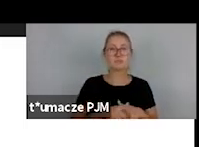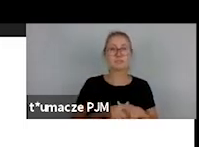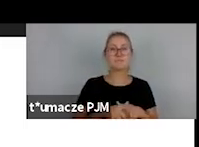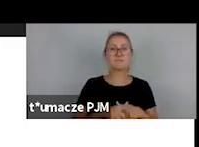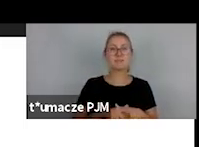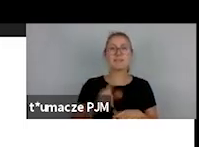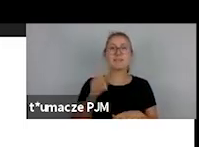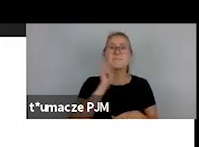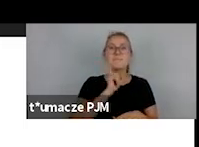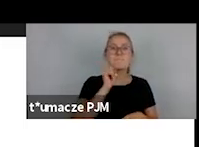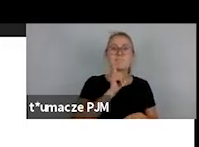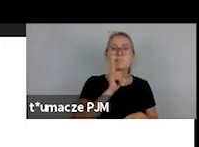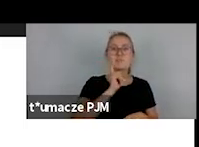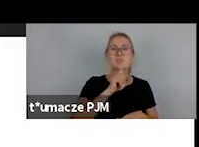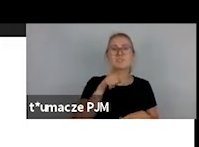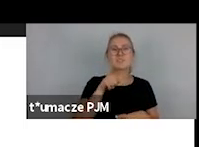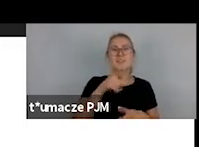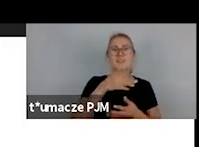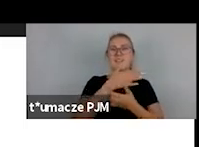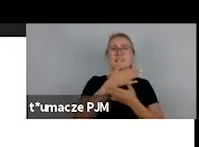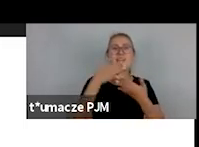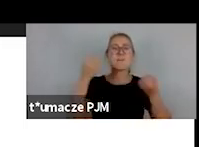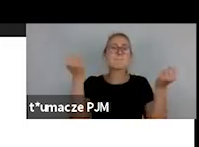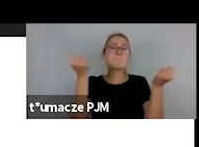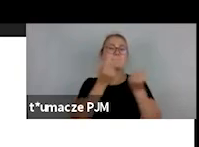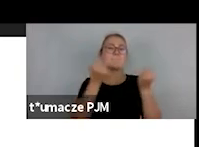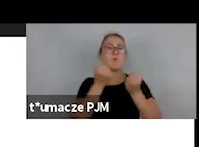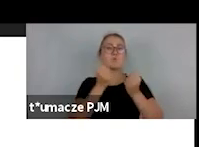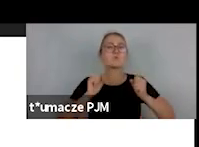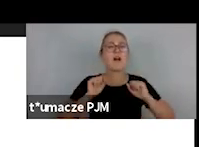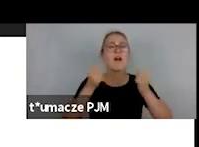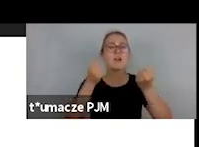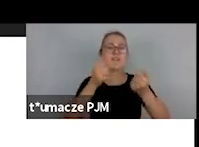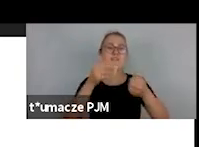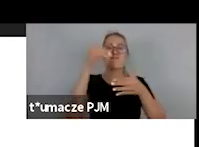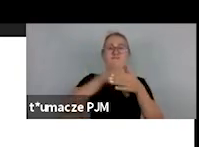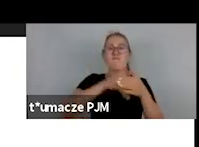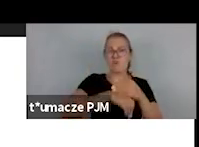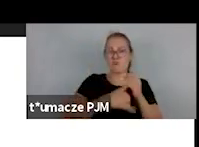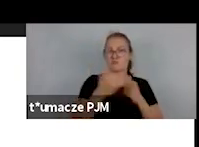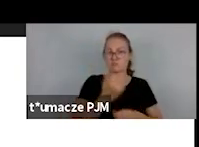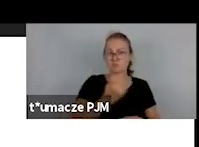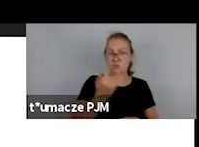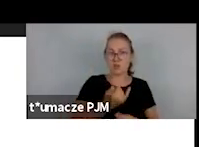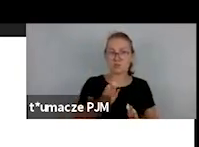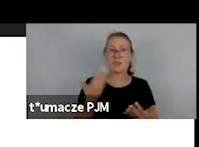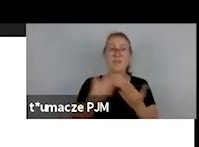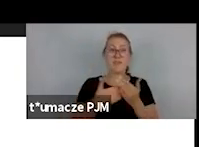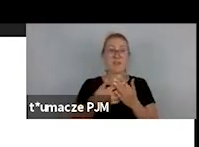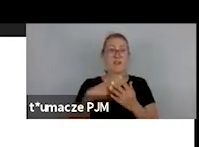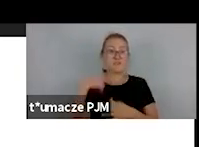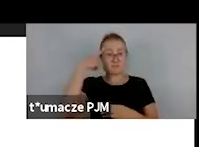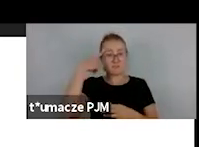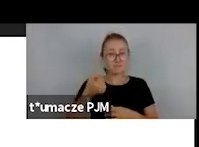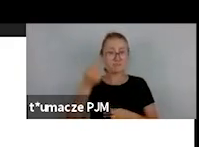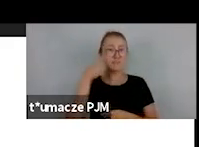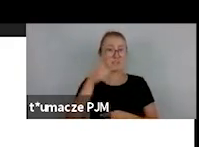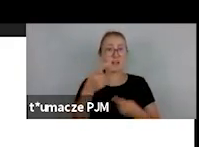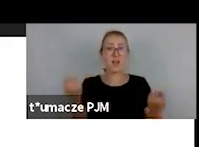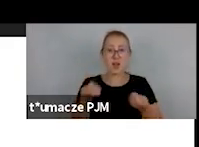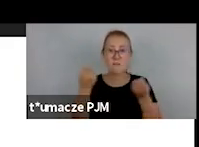elderly people. And so this was a campaign to say, by bringing men into their families more